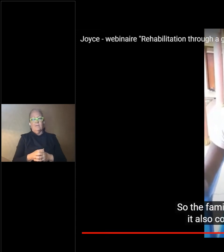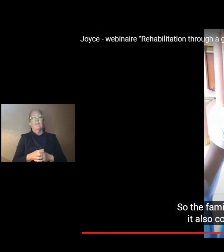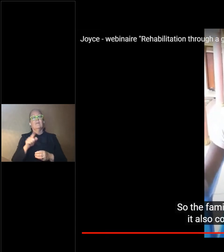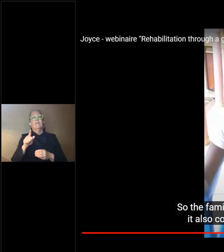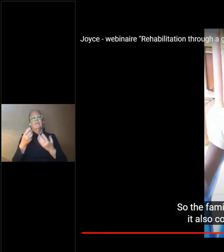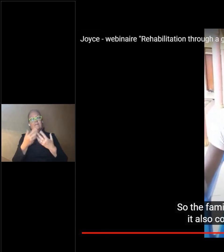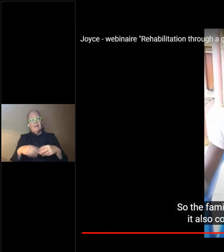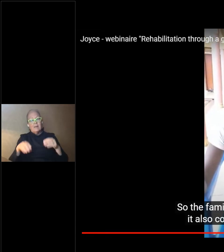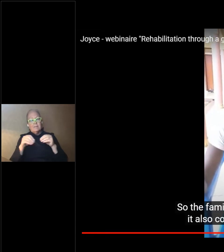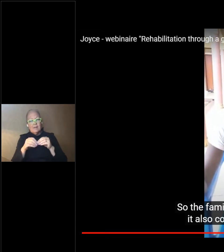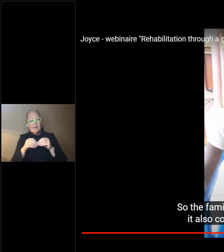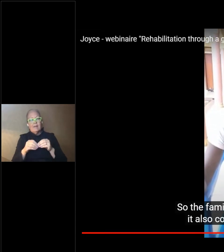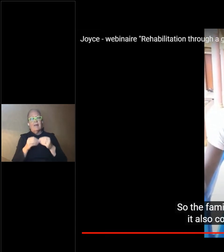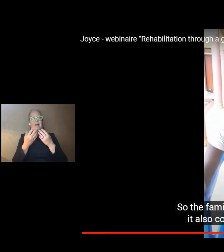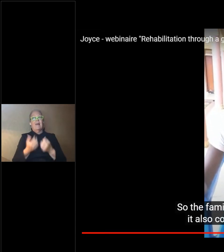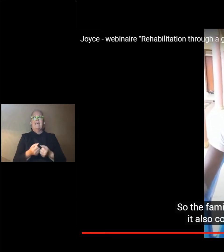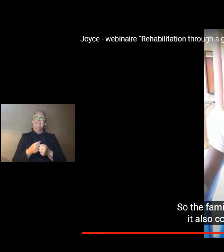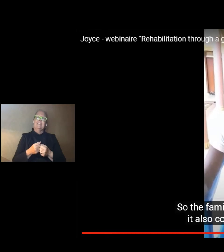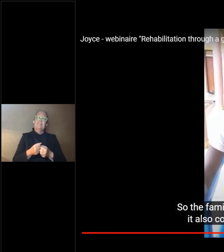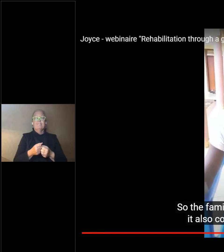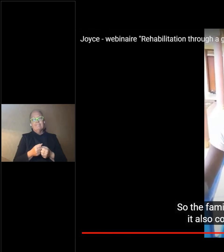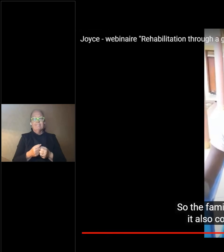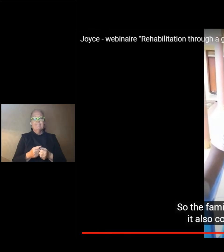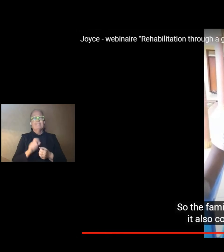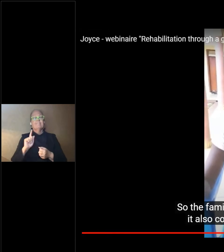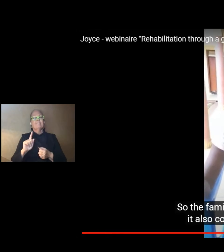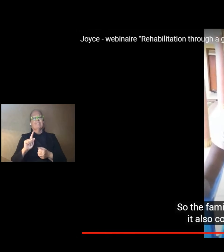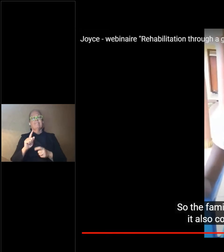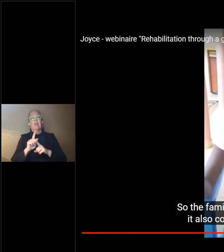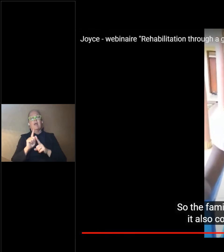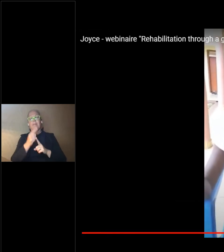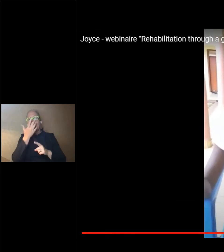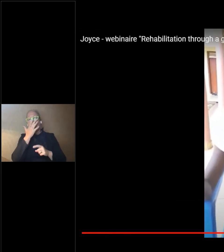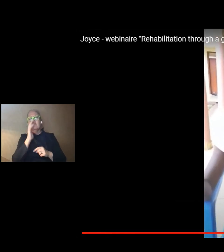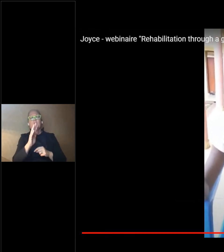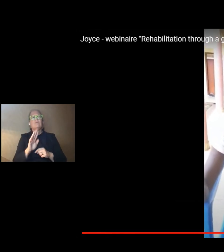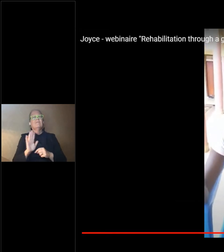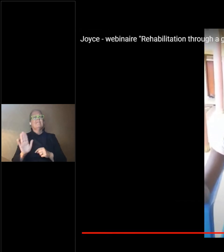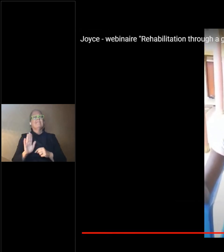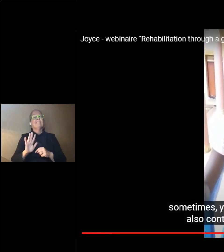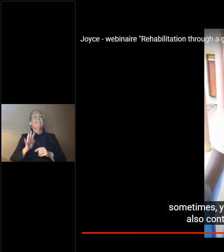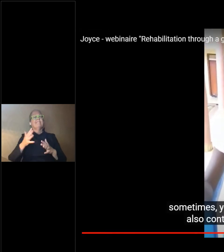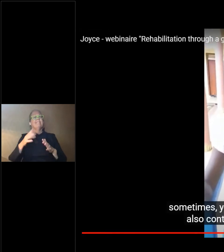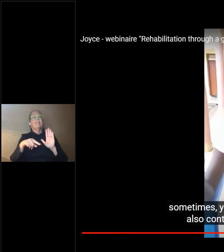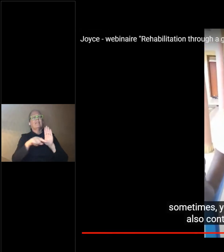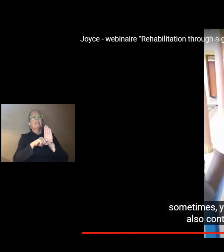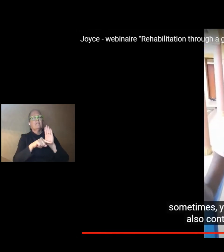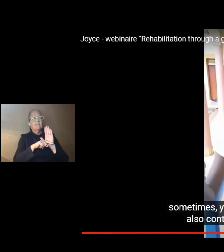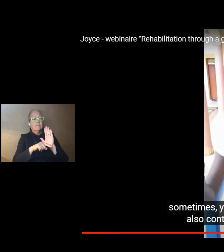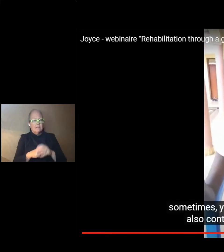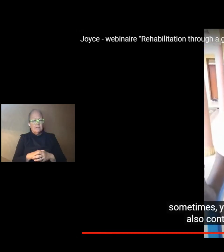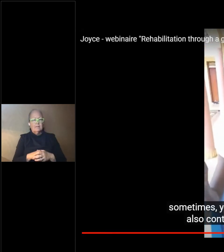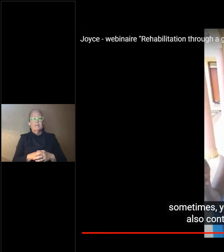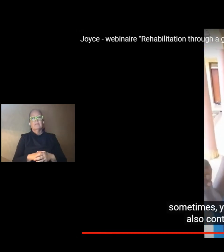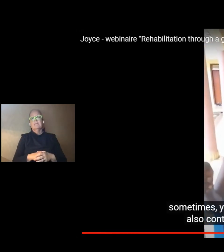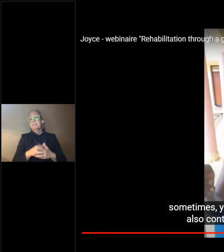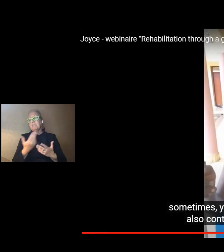negative attitudes. It's also contribute to that, and also sometimes, you know,